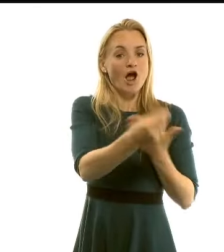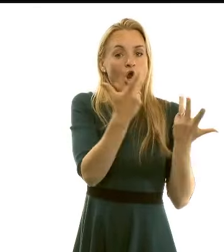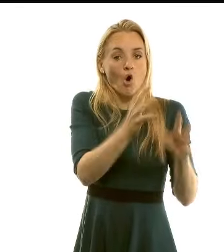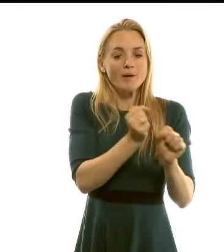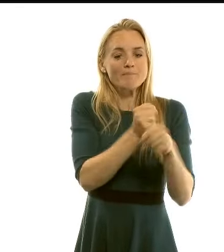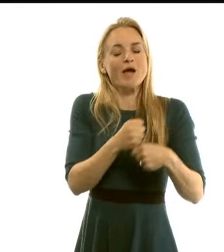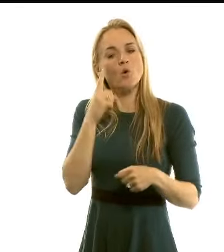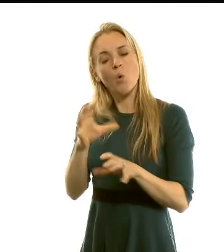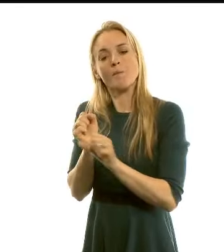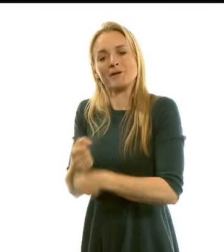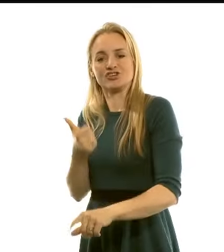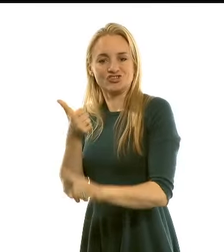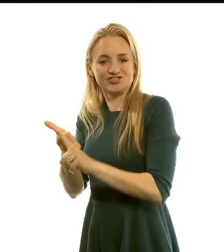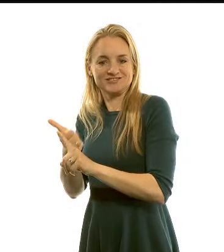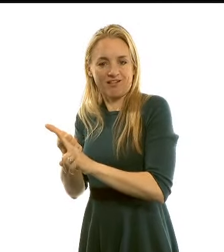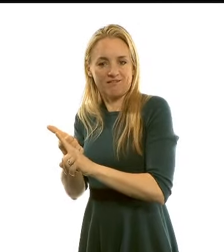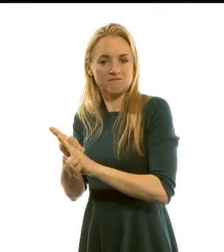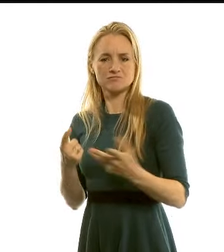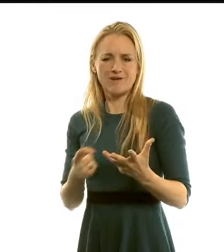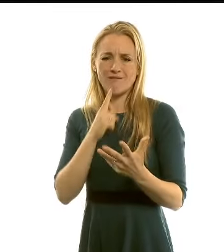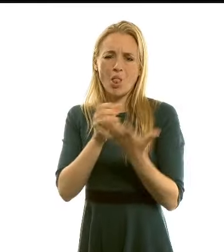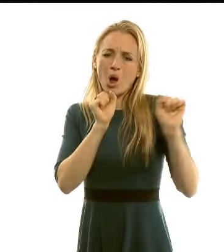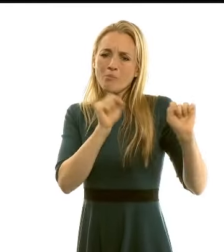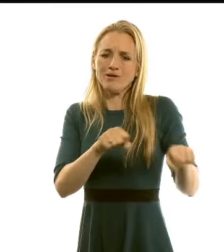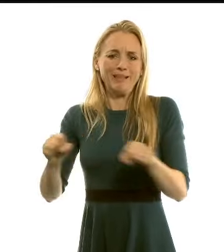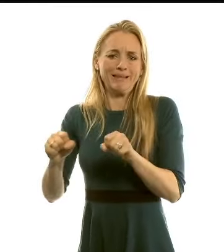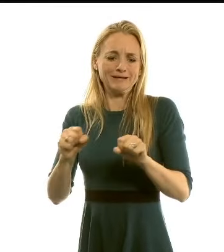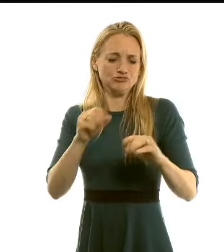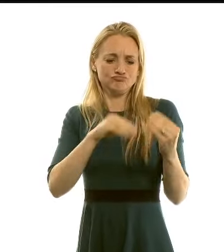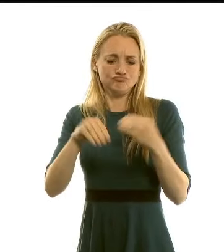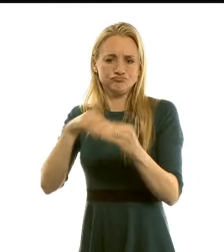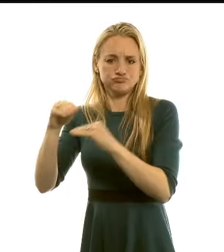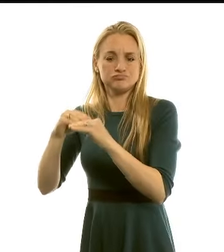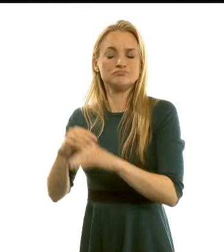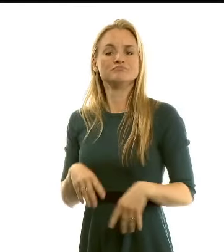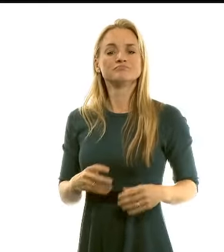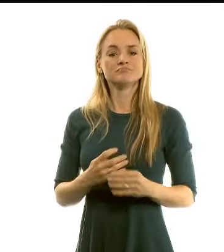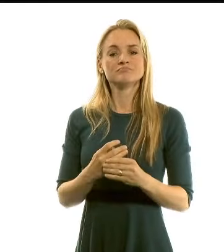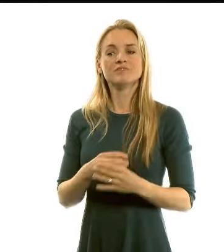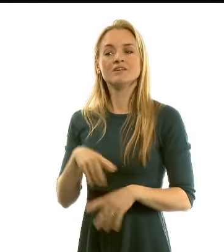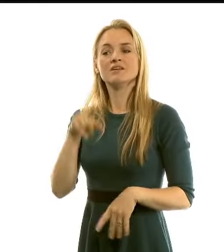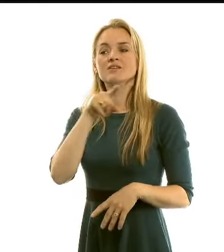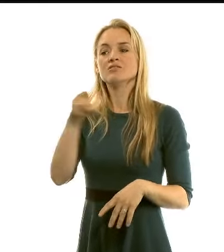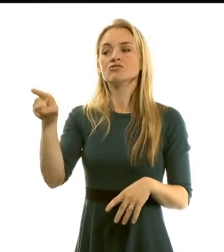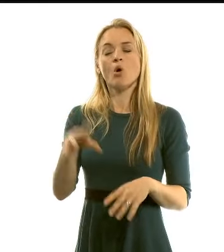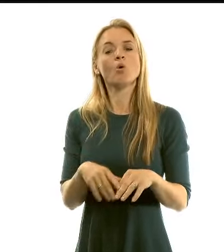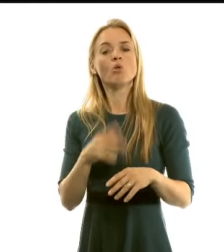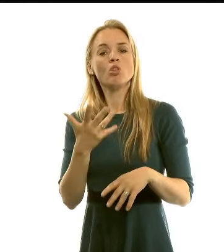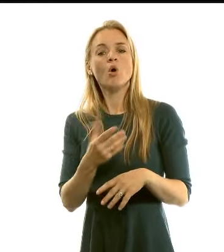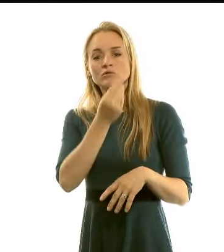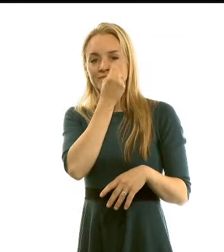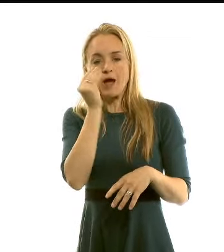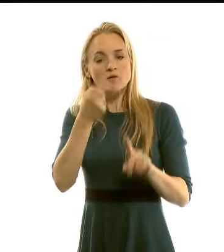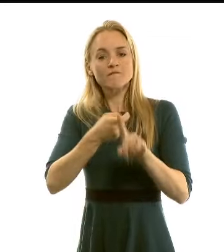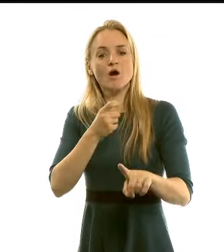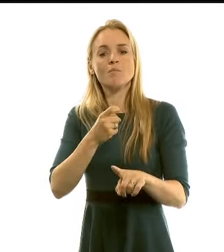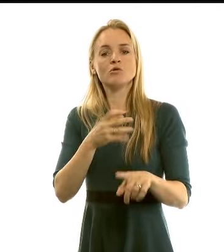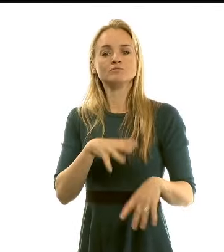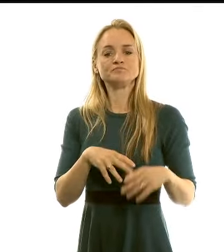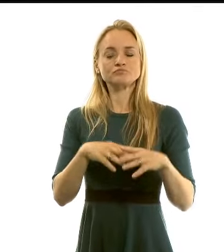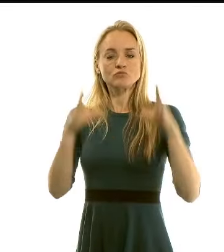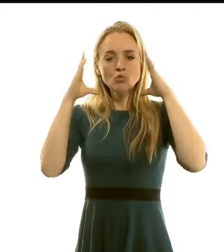this is conjured up by the LEGO designers Iona, Camilla, and Nikon, and the flowers reflect the native blooms of Romania, Denmark,